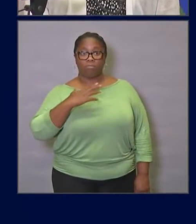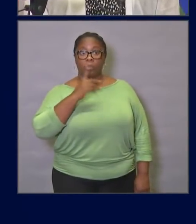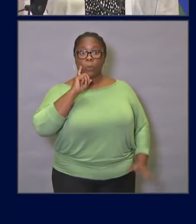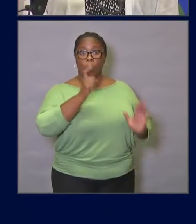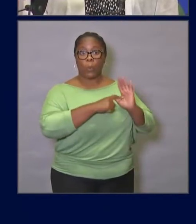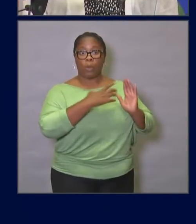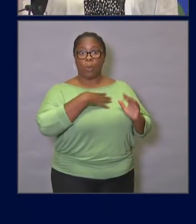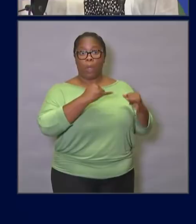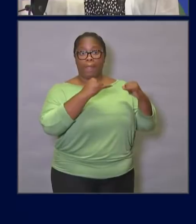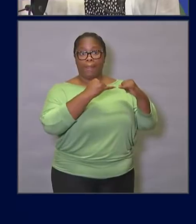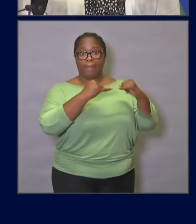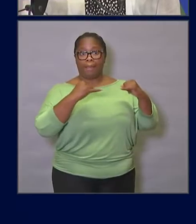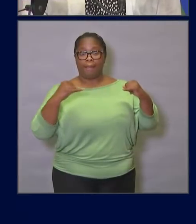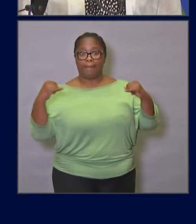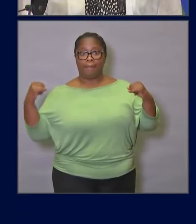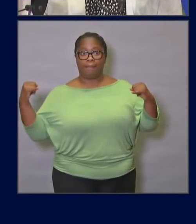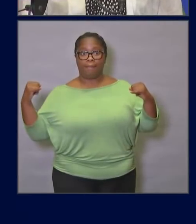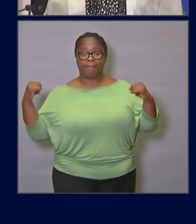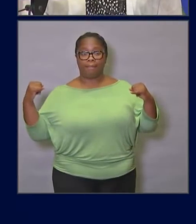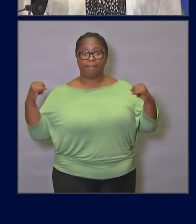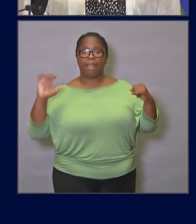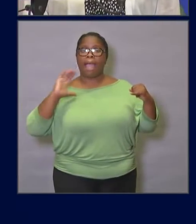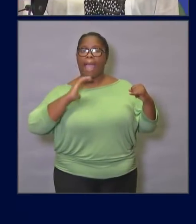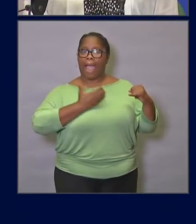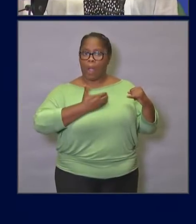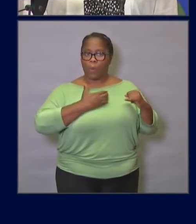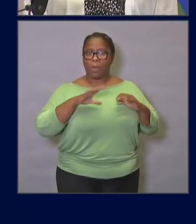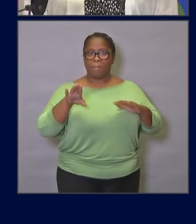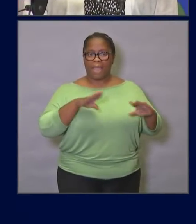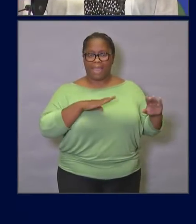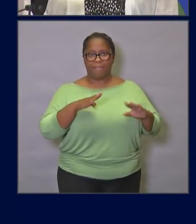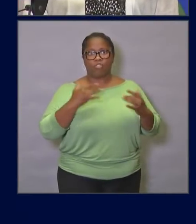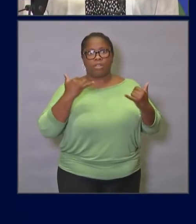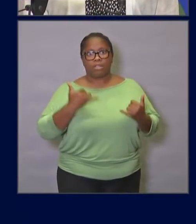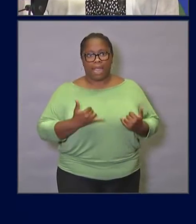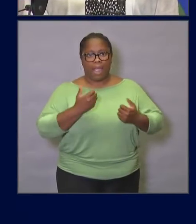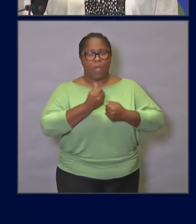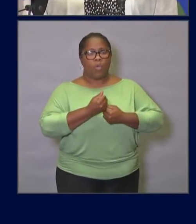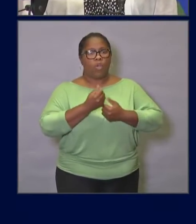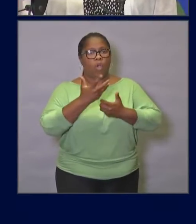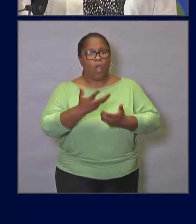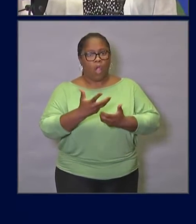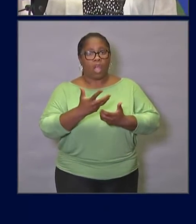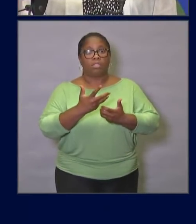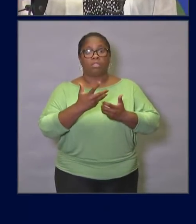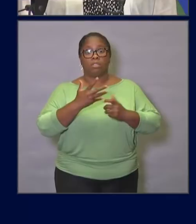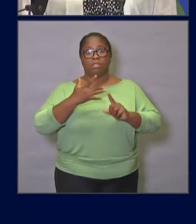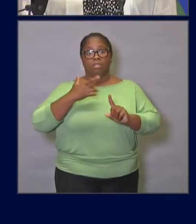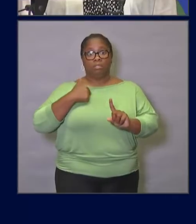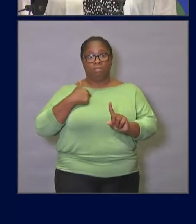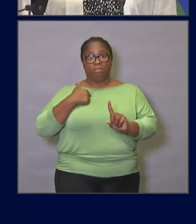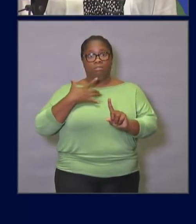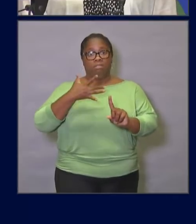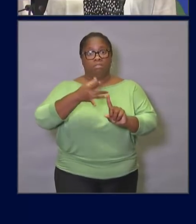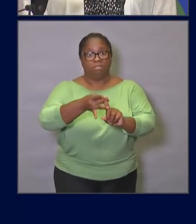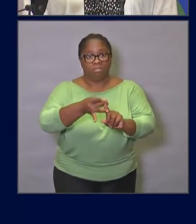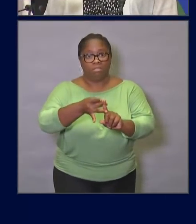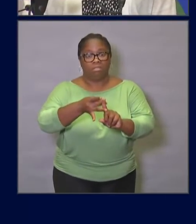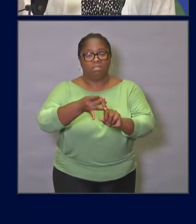line, our behavior has absolutely led to a decline in the effective transmission rate that the model